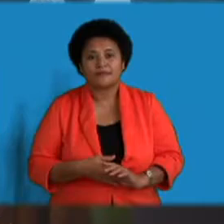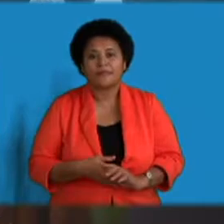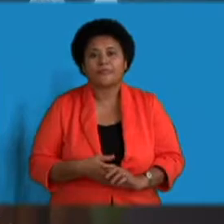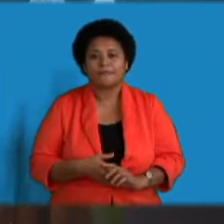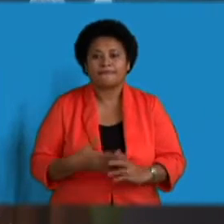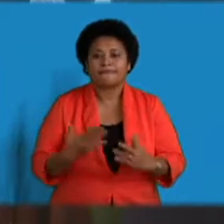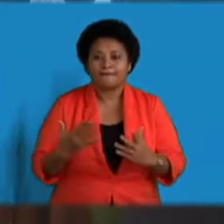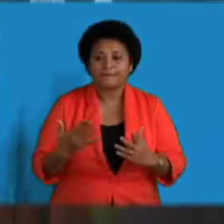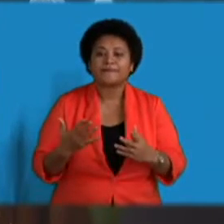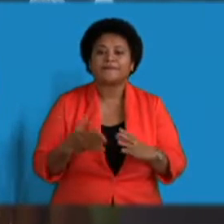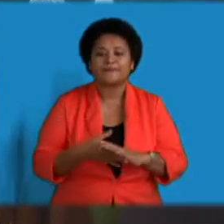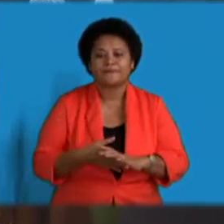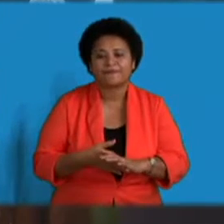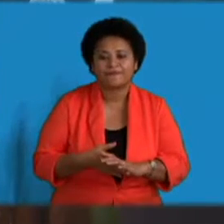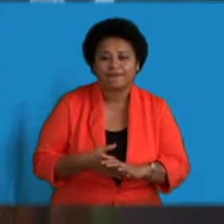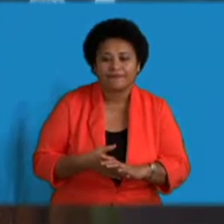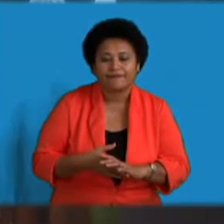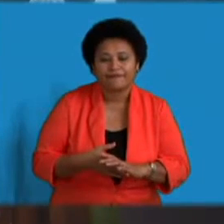steel shelf,